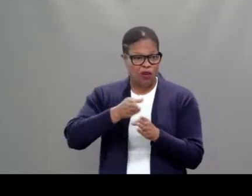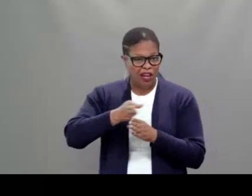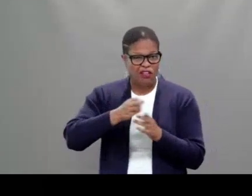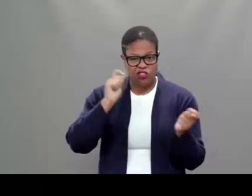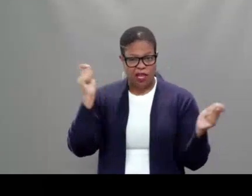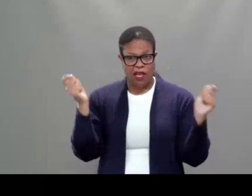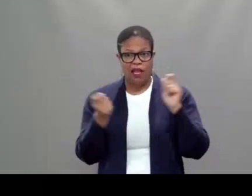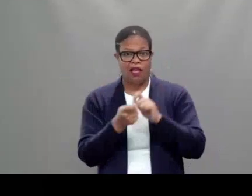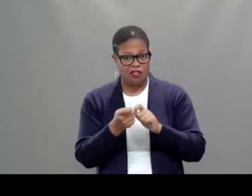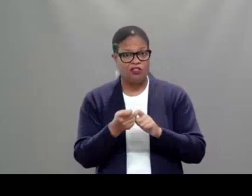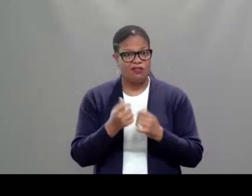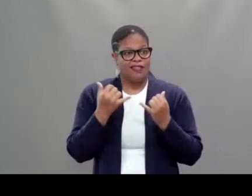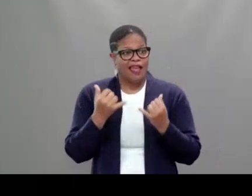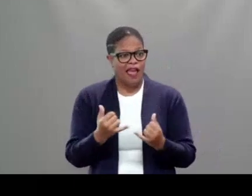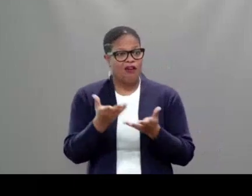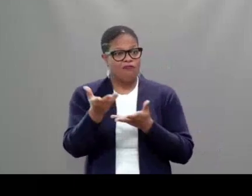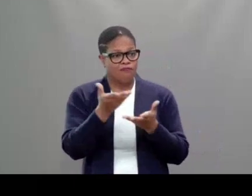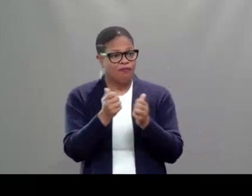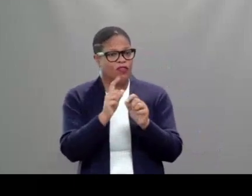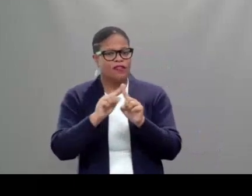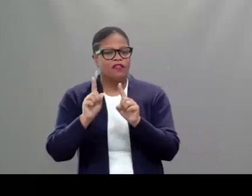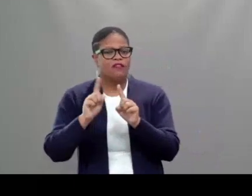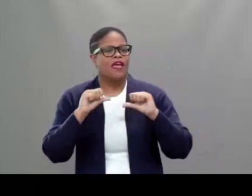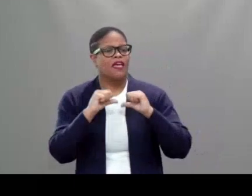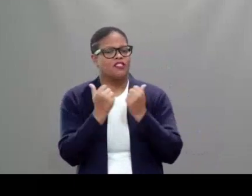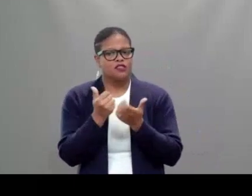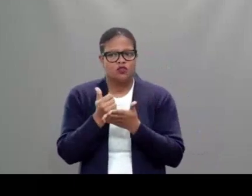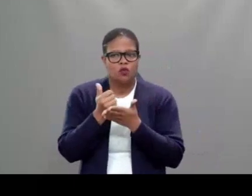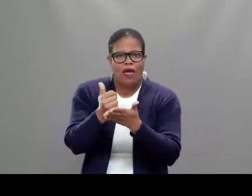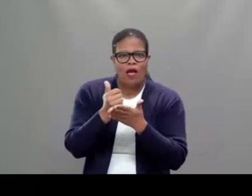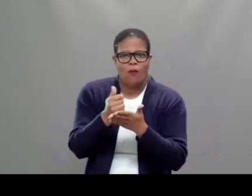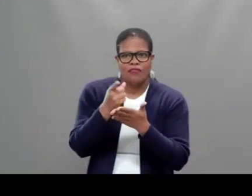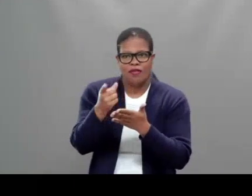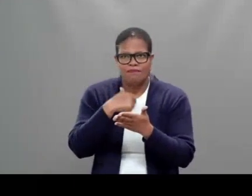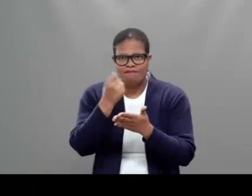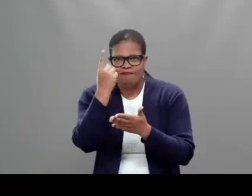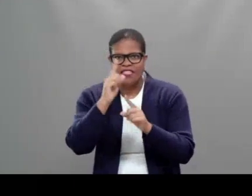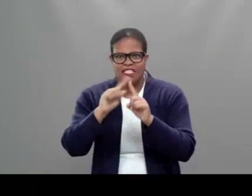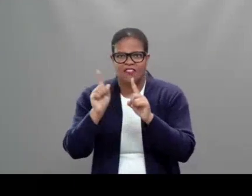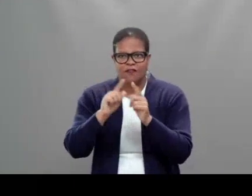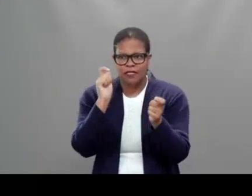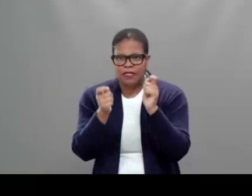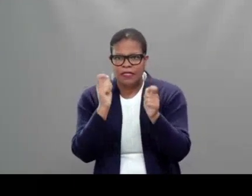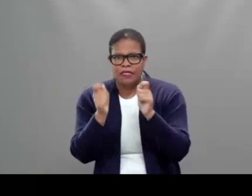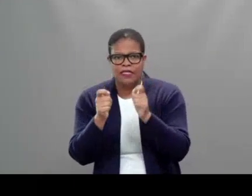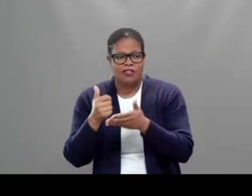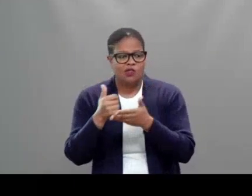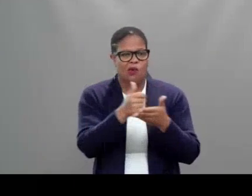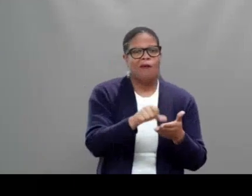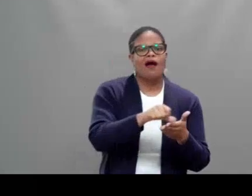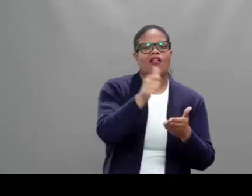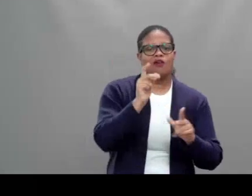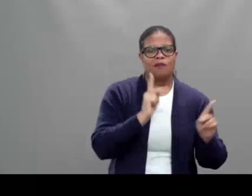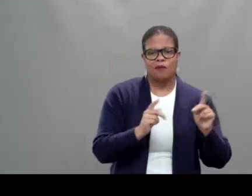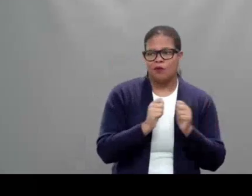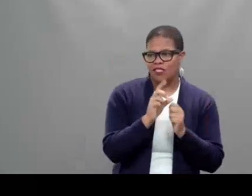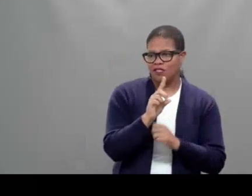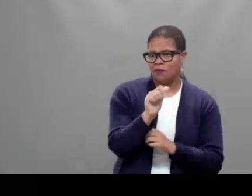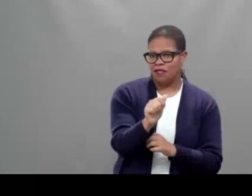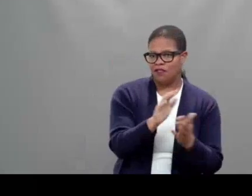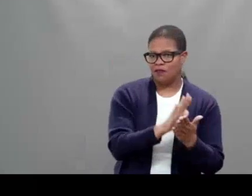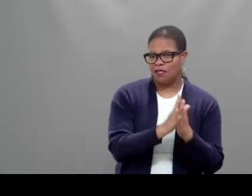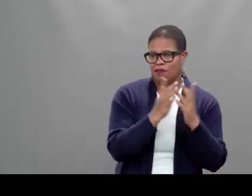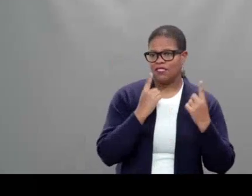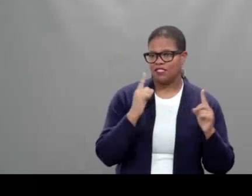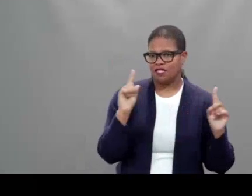with agencies to help them come up with adaptations to help others that have disabilities be more